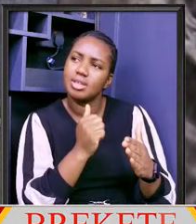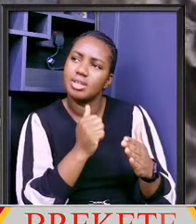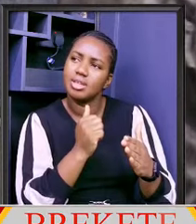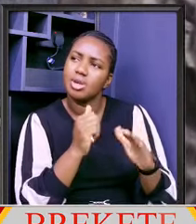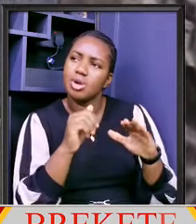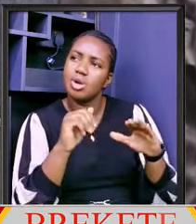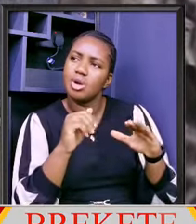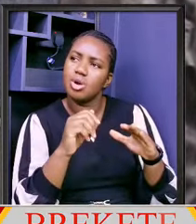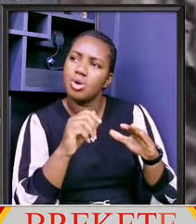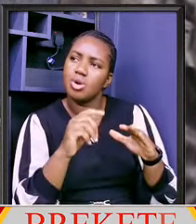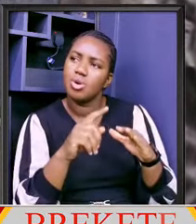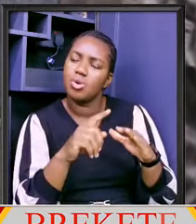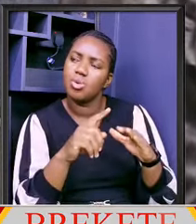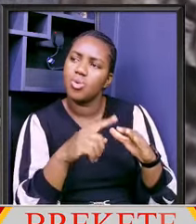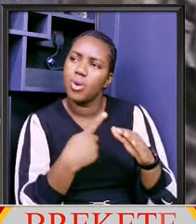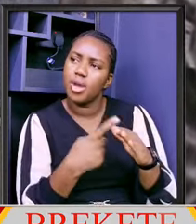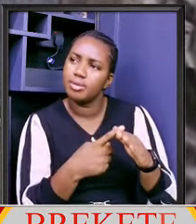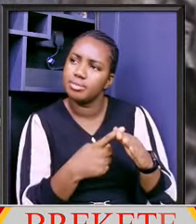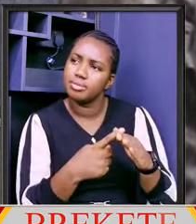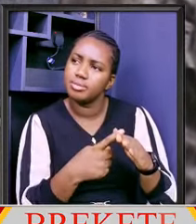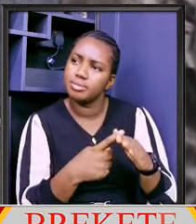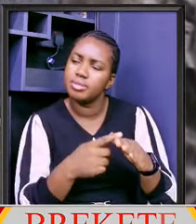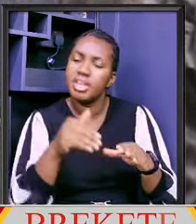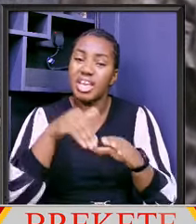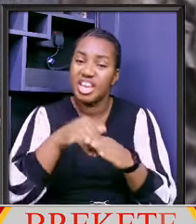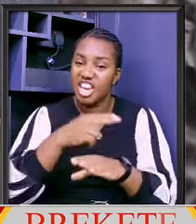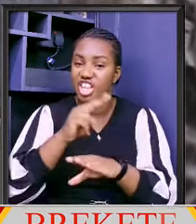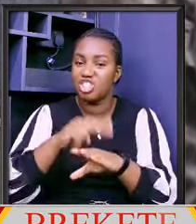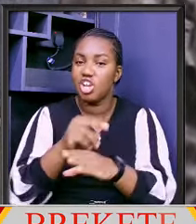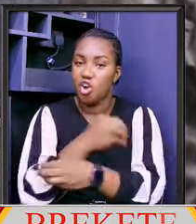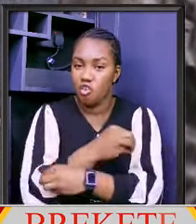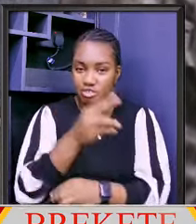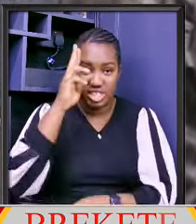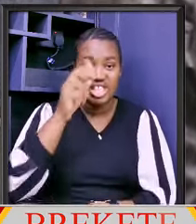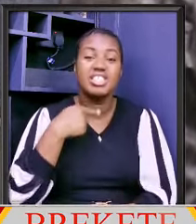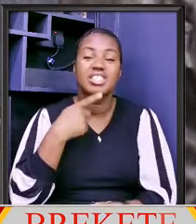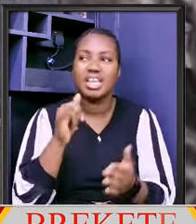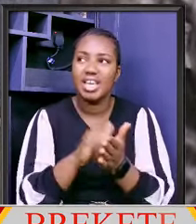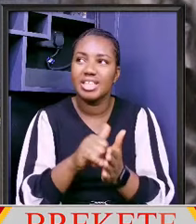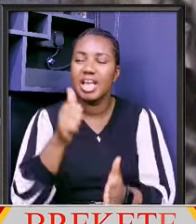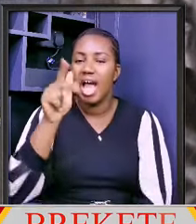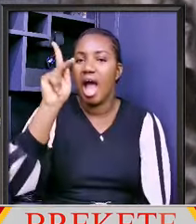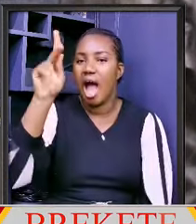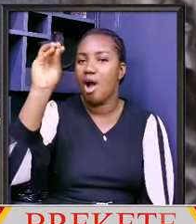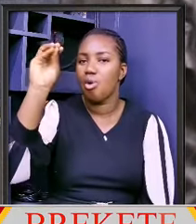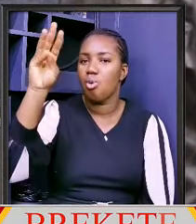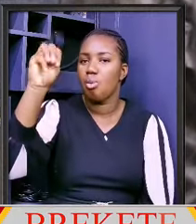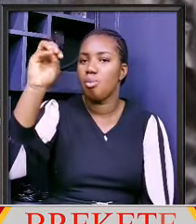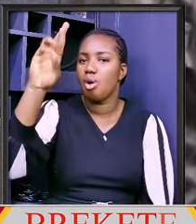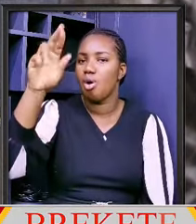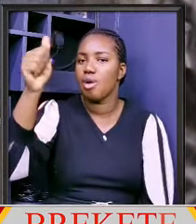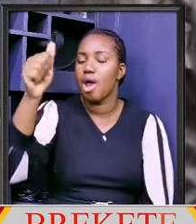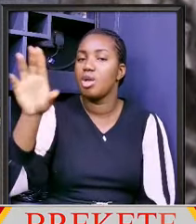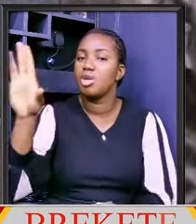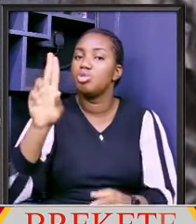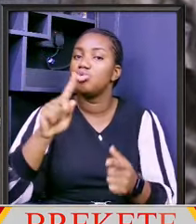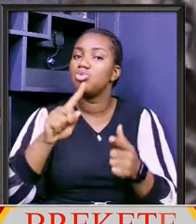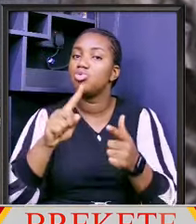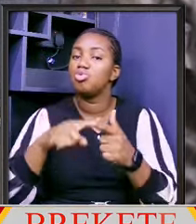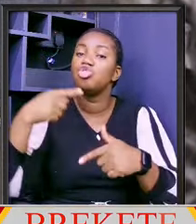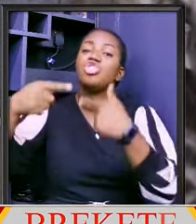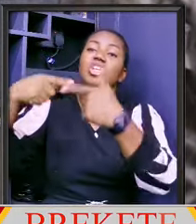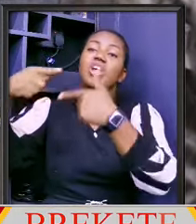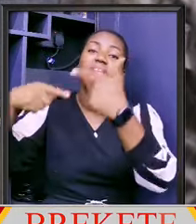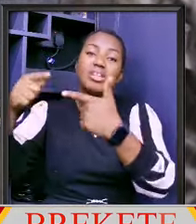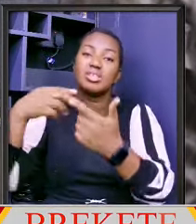national office, and there is witness. Mm-hmm. He said that Akomara used to generate revenue